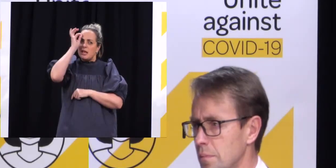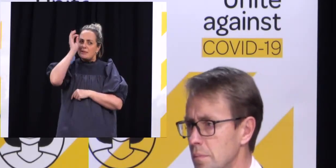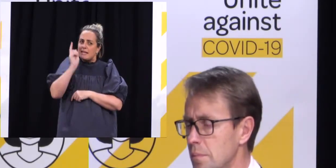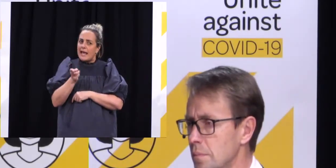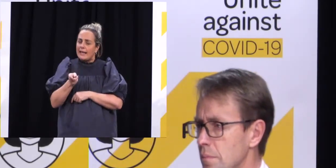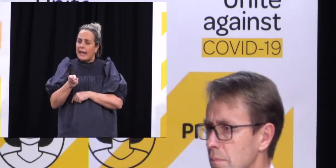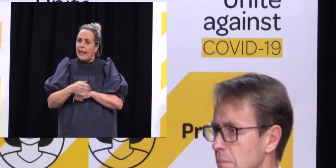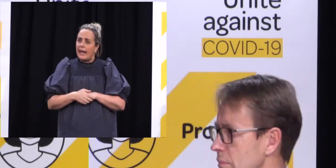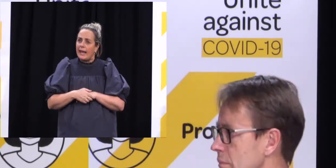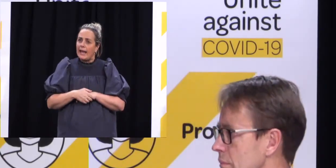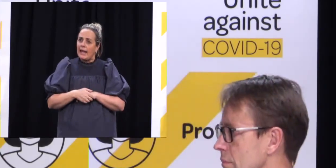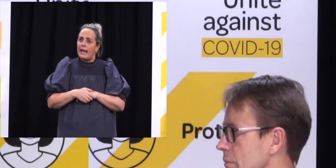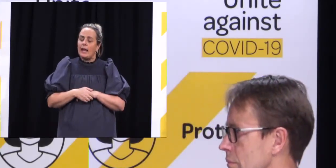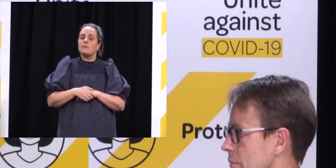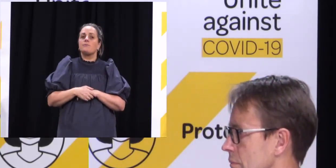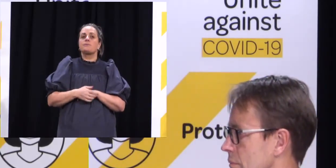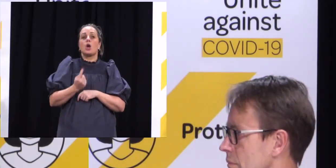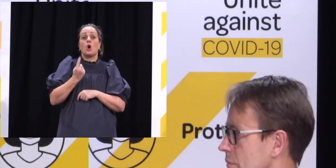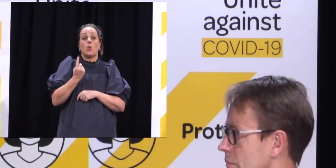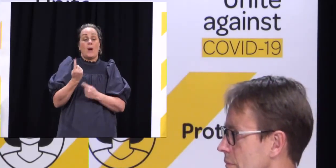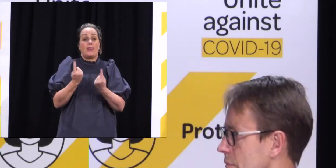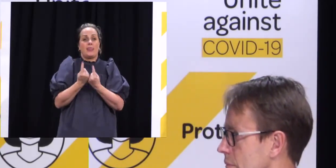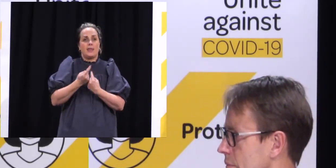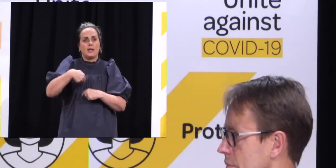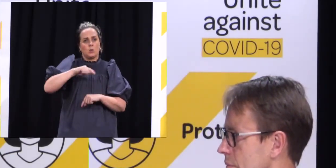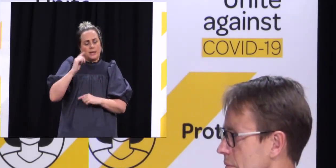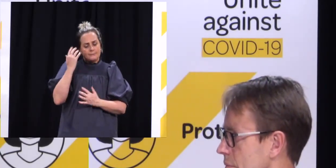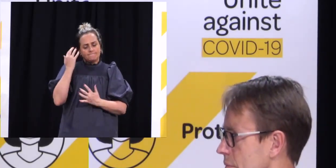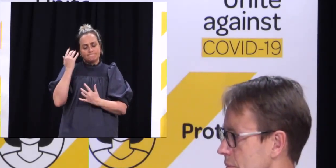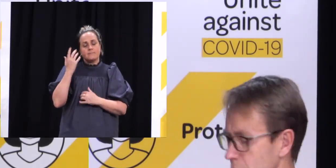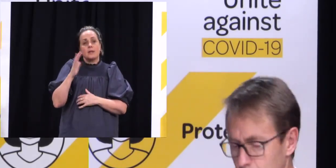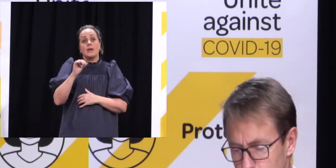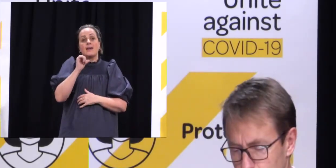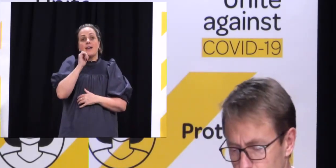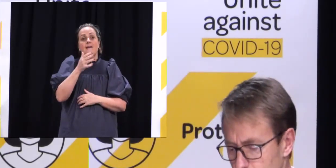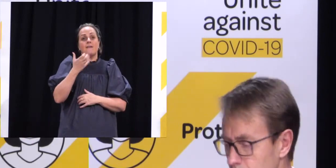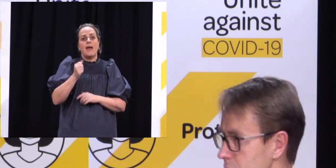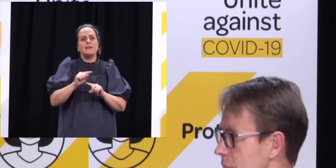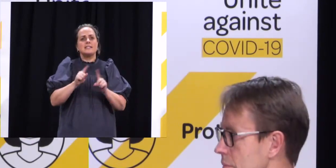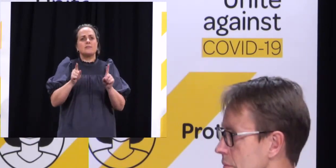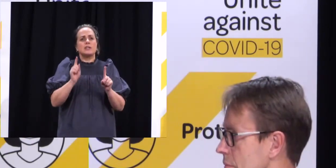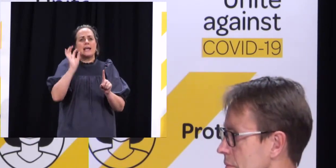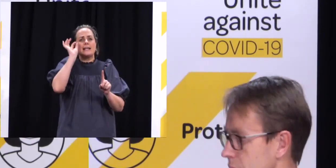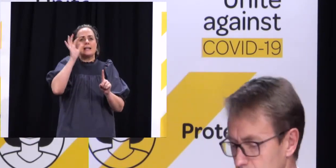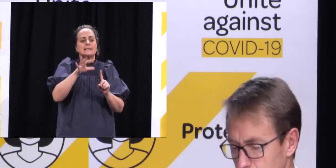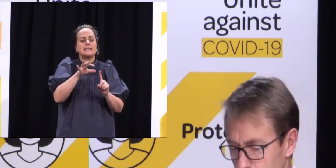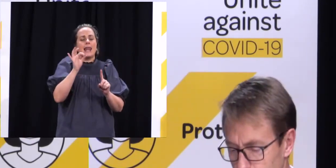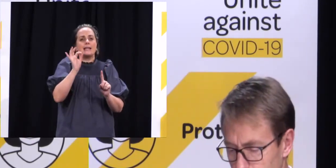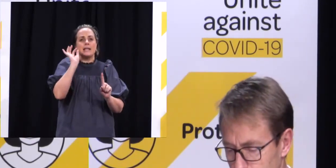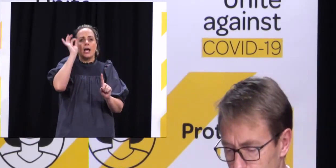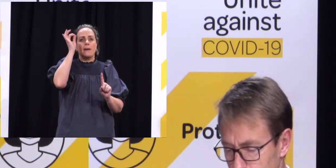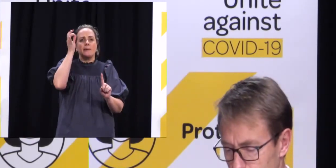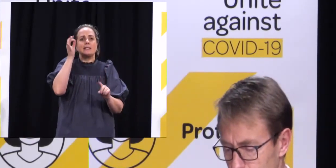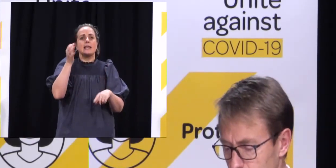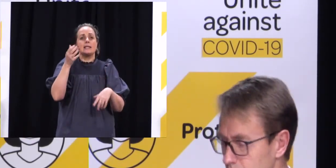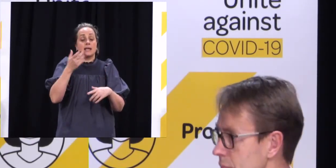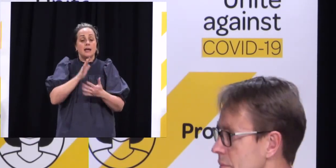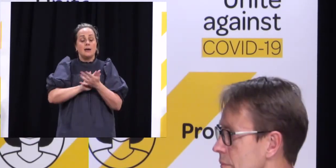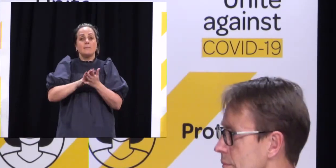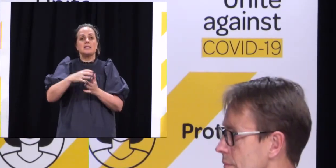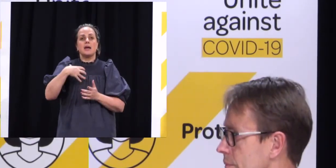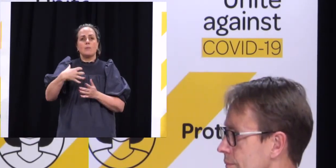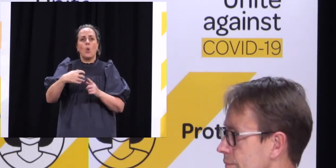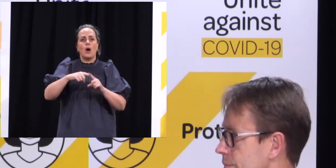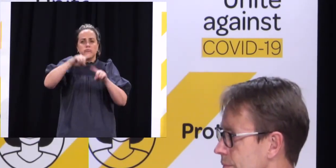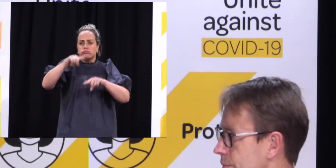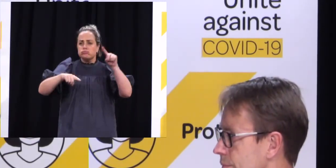select committees? Well, actually, one of the things we considered was that by having a range of select committees, as I say, a greater range of MPs, you